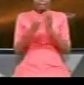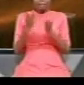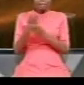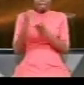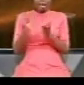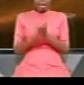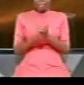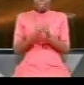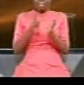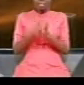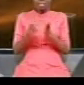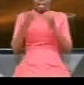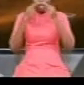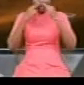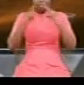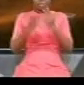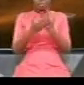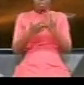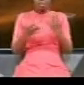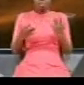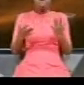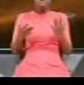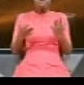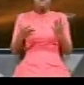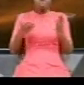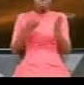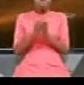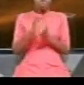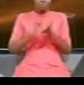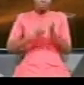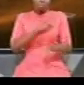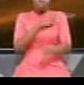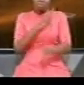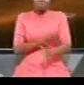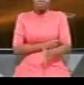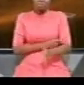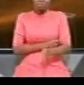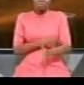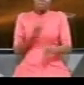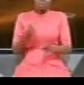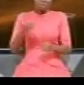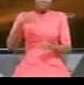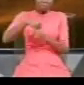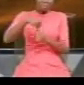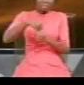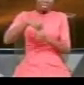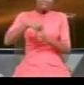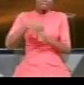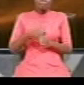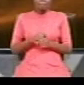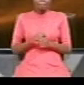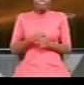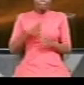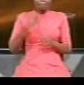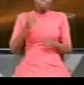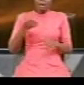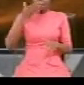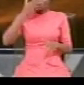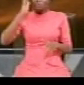that shed innocent blood through abortion, by poisoning, or by